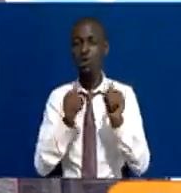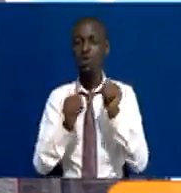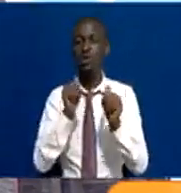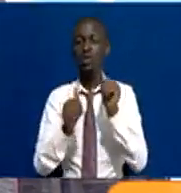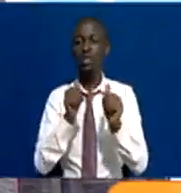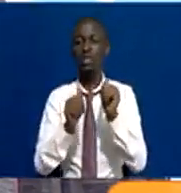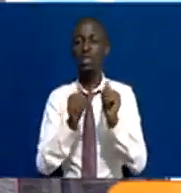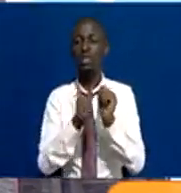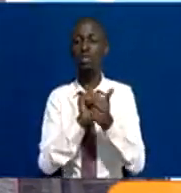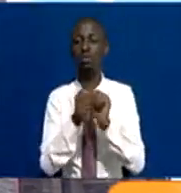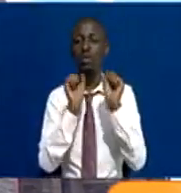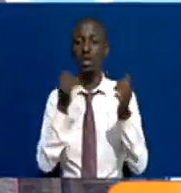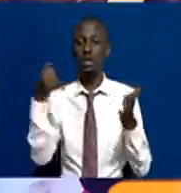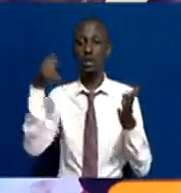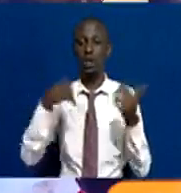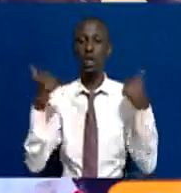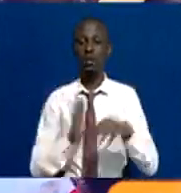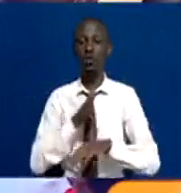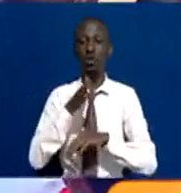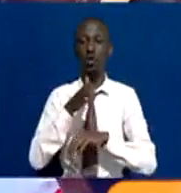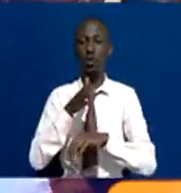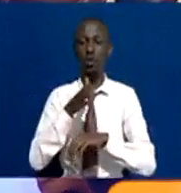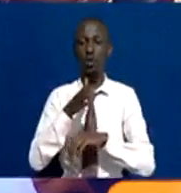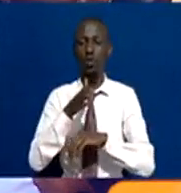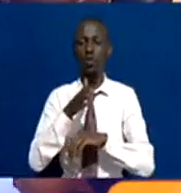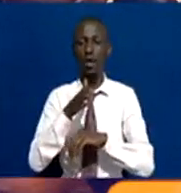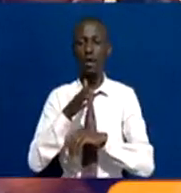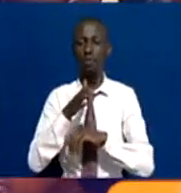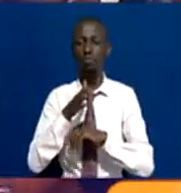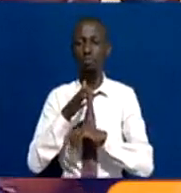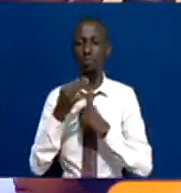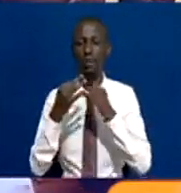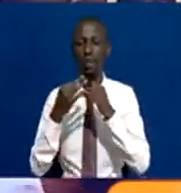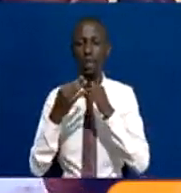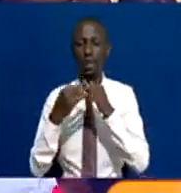na watoto zaidi ya 80, lakini wengi wao